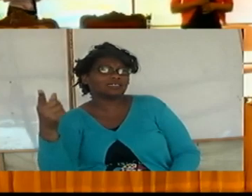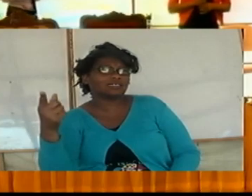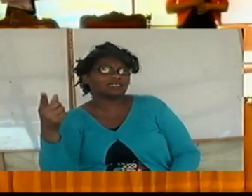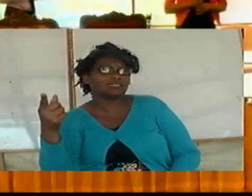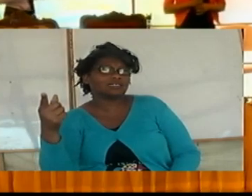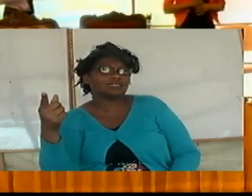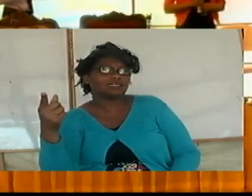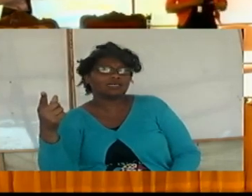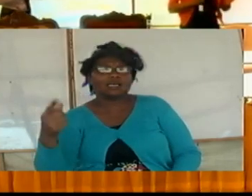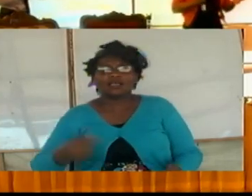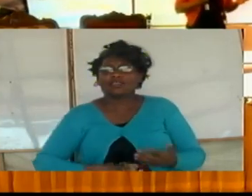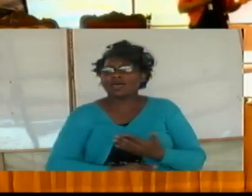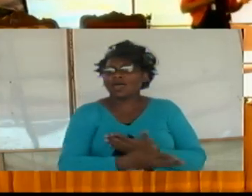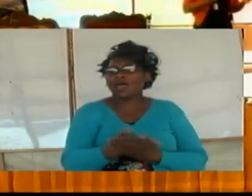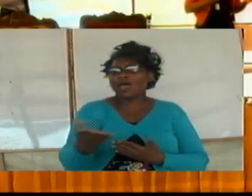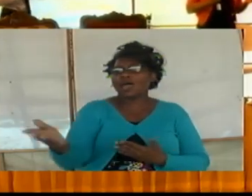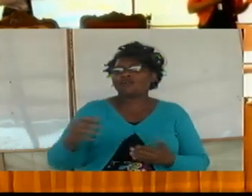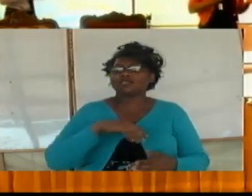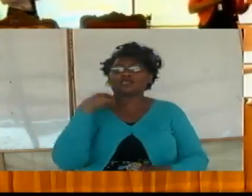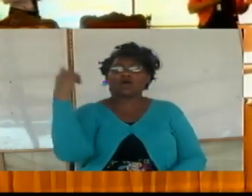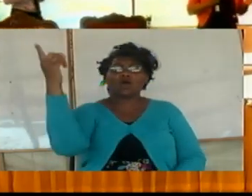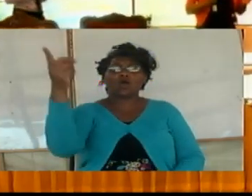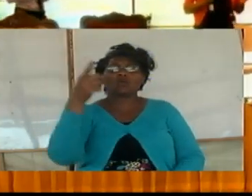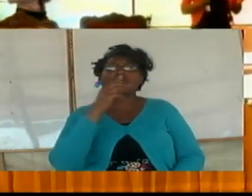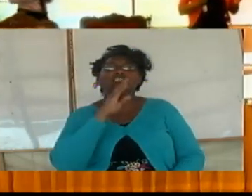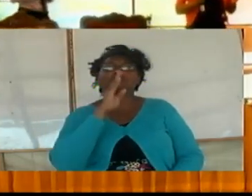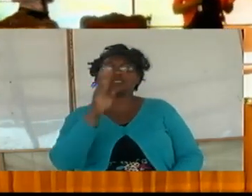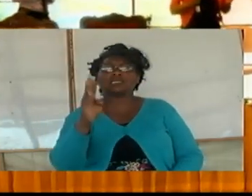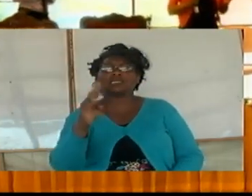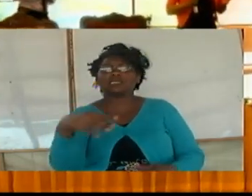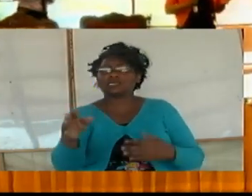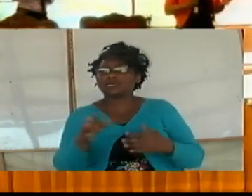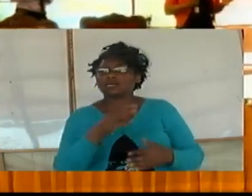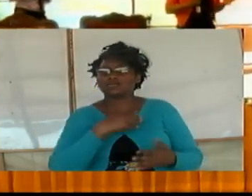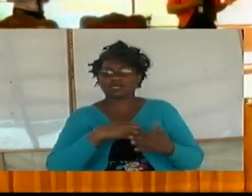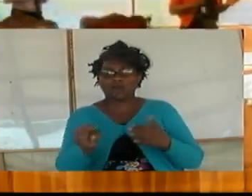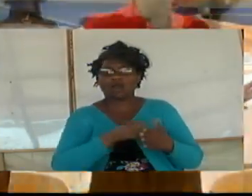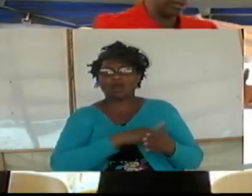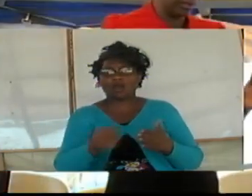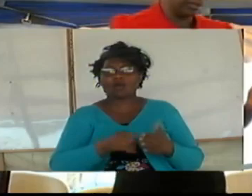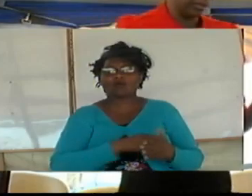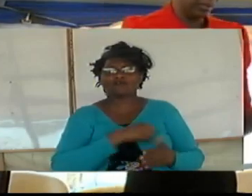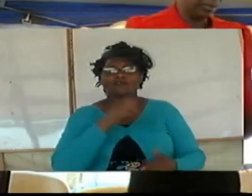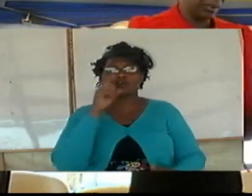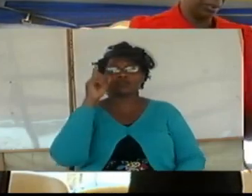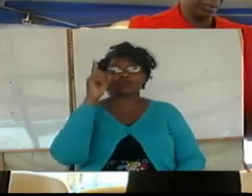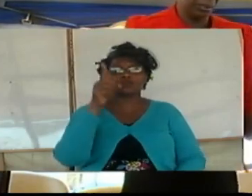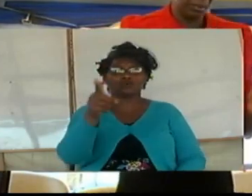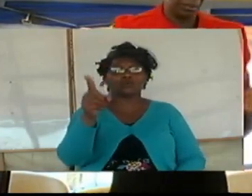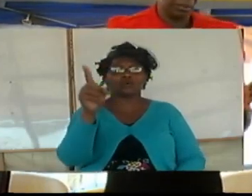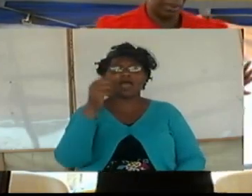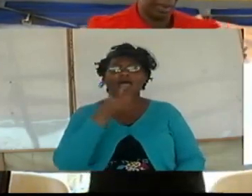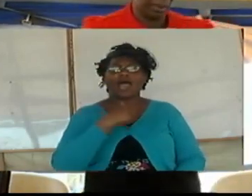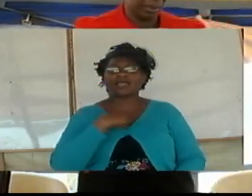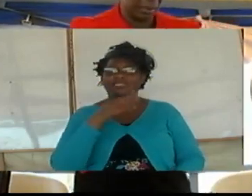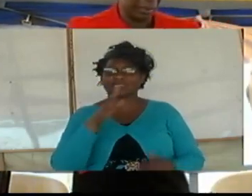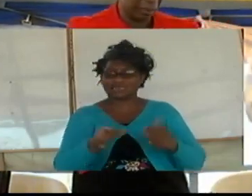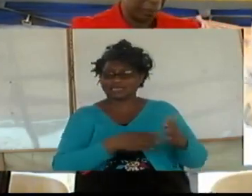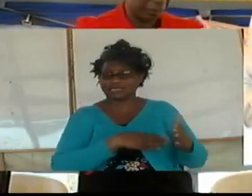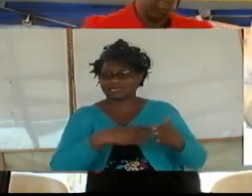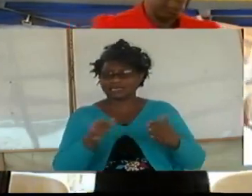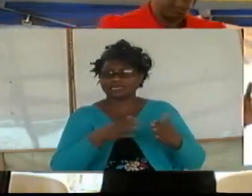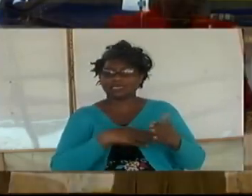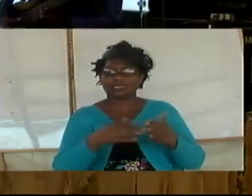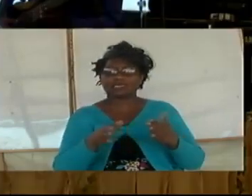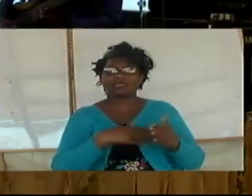understanding. Hallelujah. Yes. There will always be a song for you.